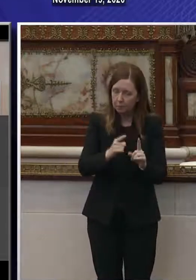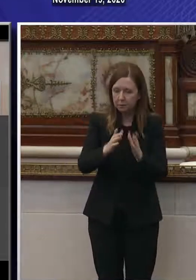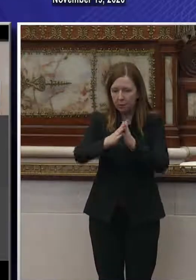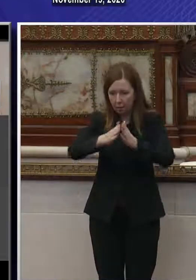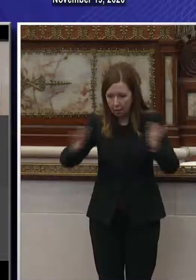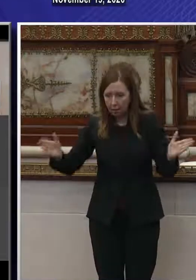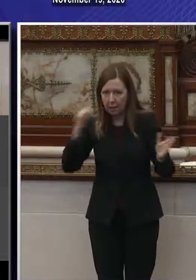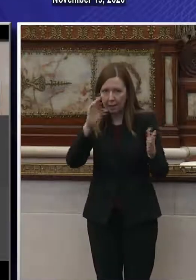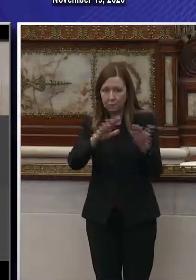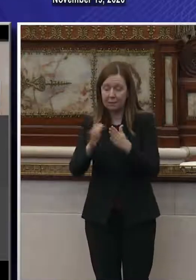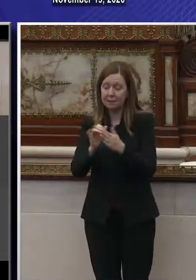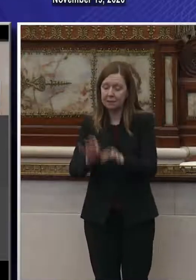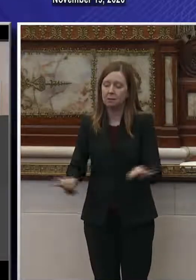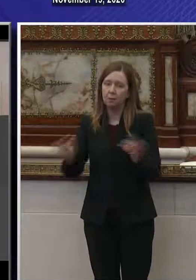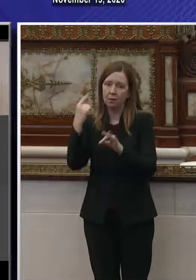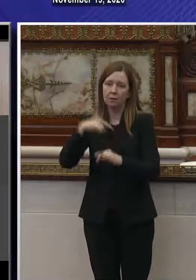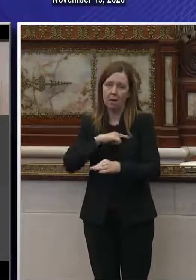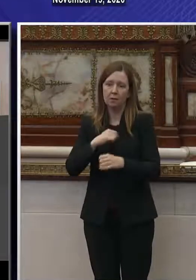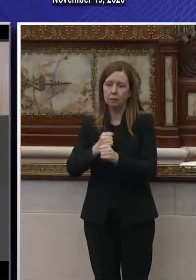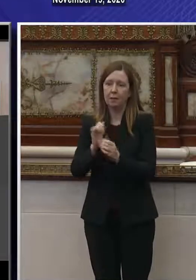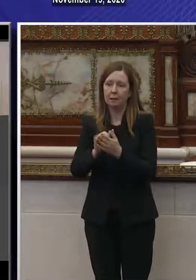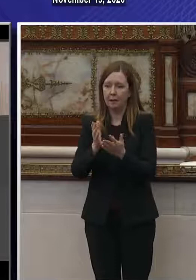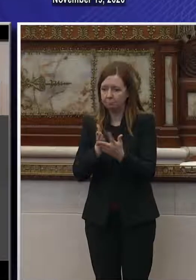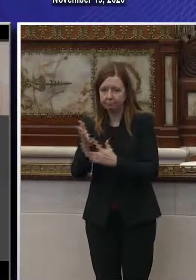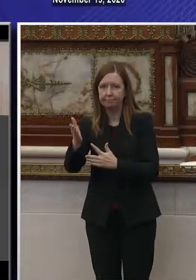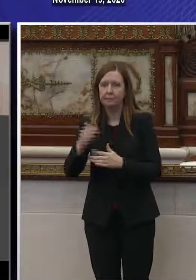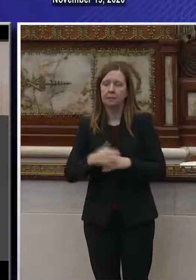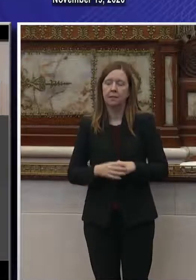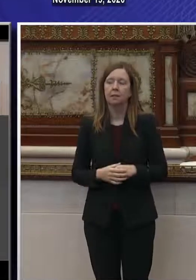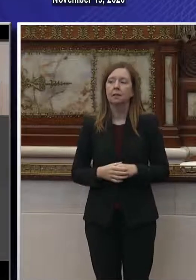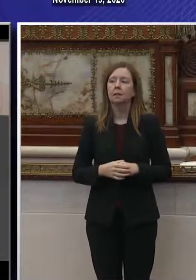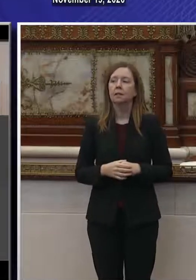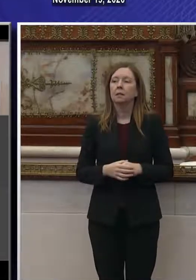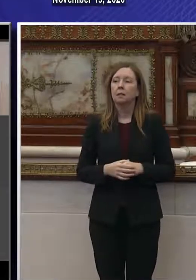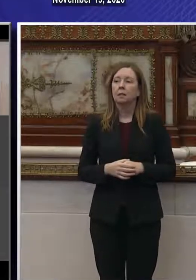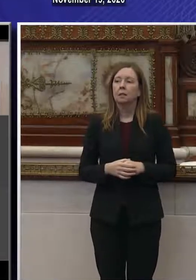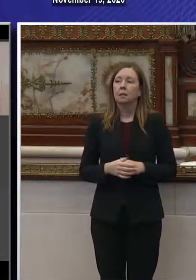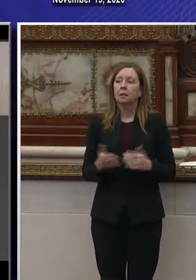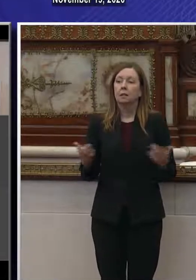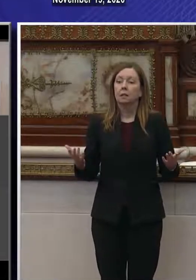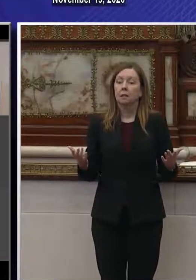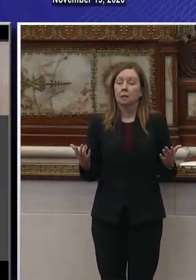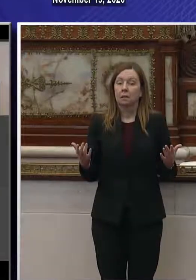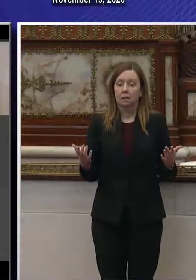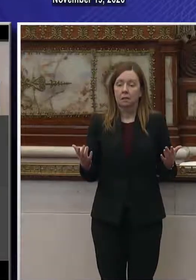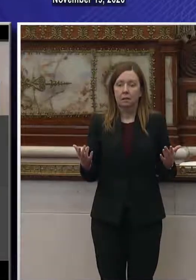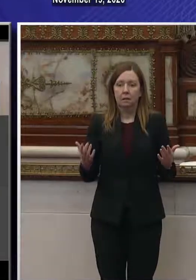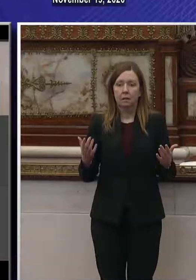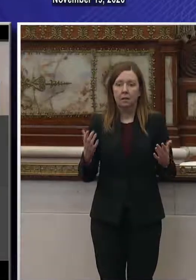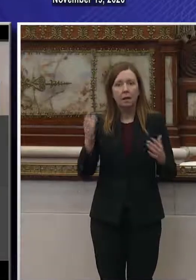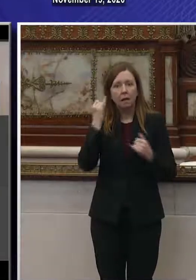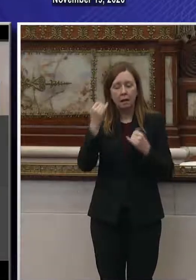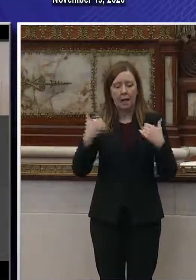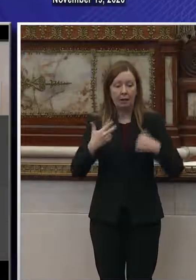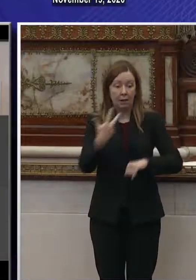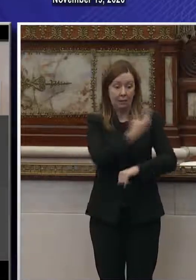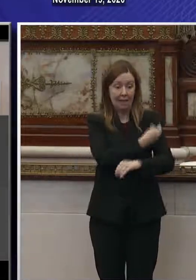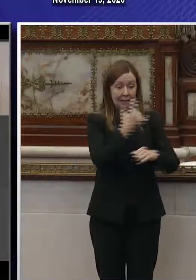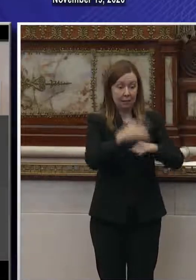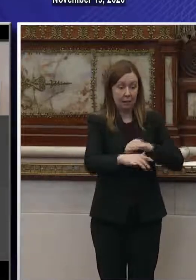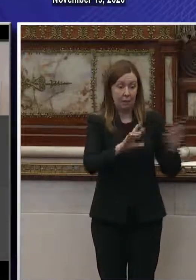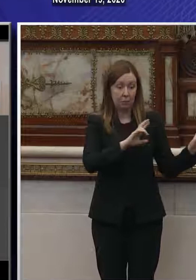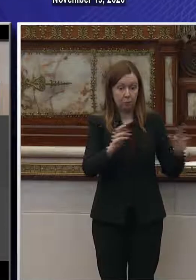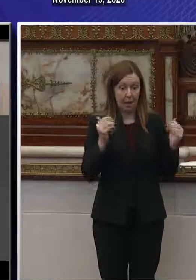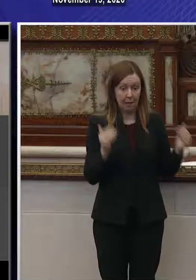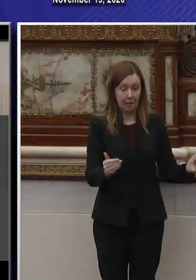is going to be key for us to make it through. Nothing would be worse than having a vaccine available and having